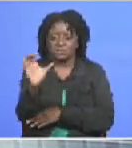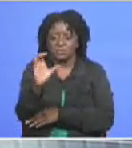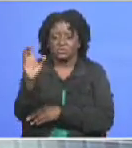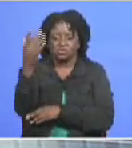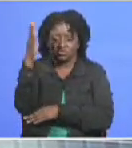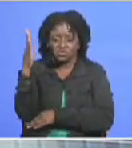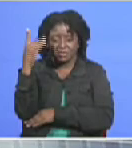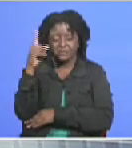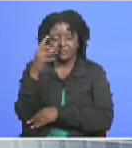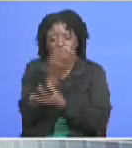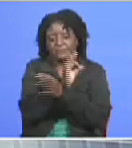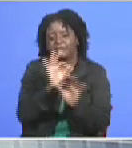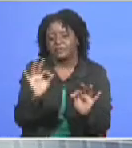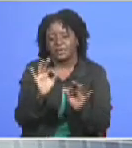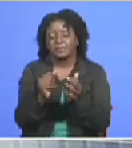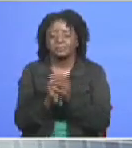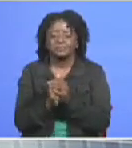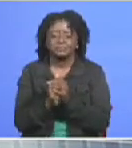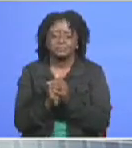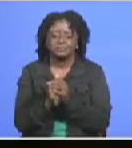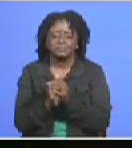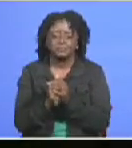explains.